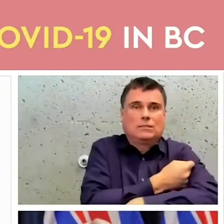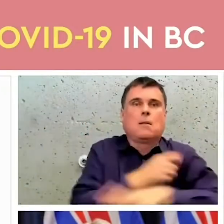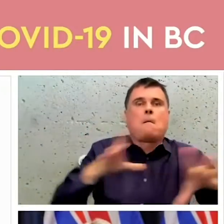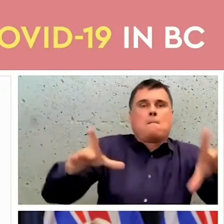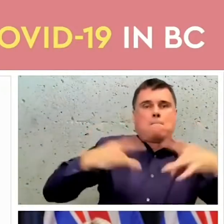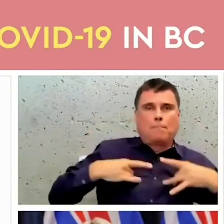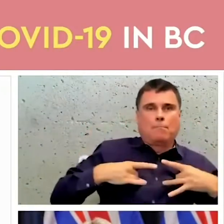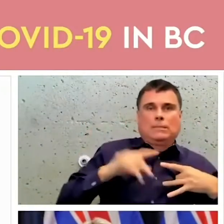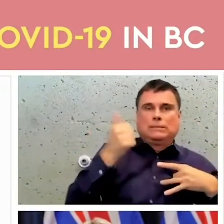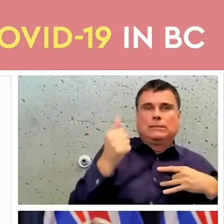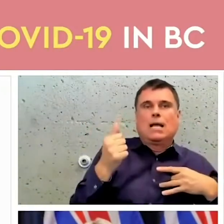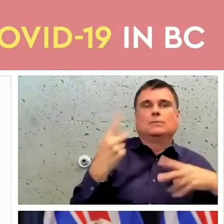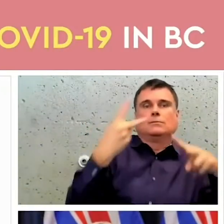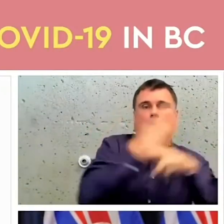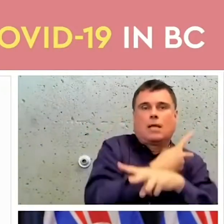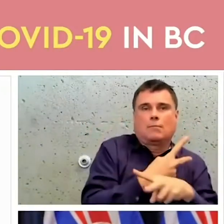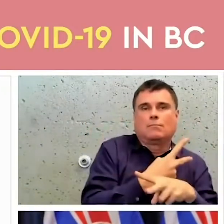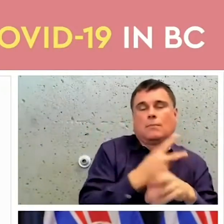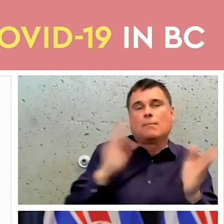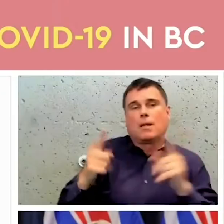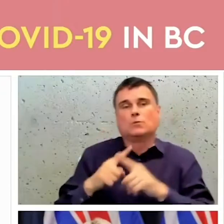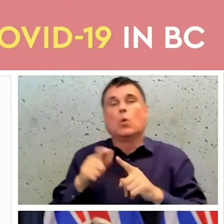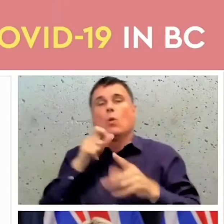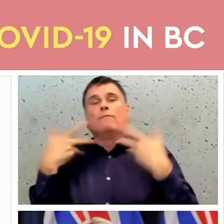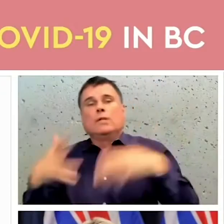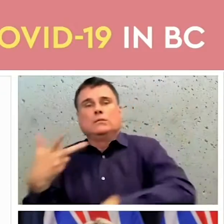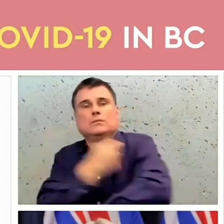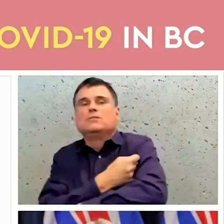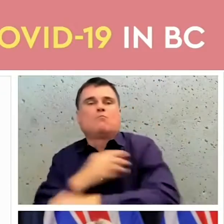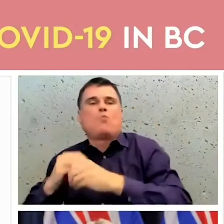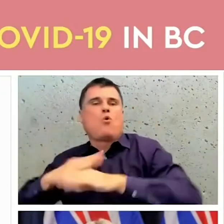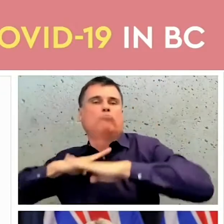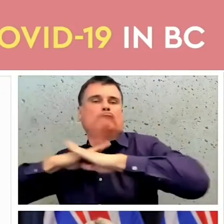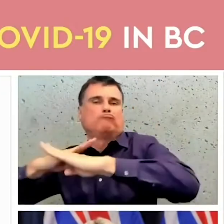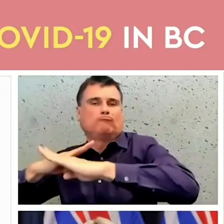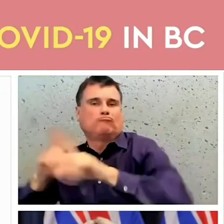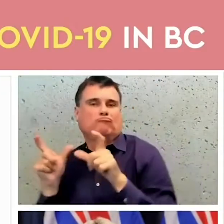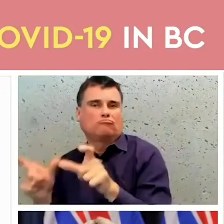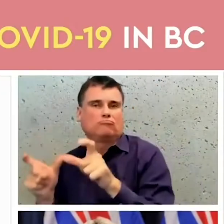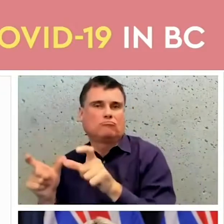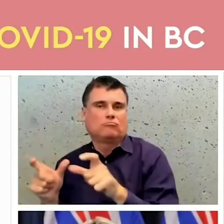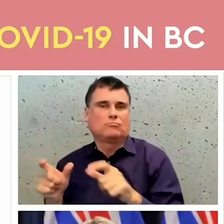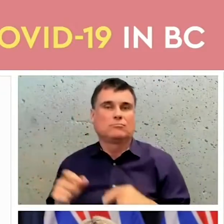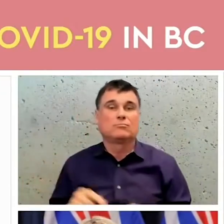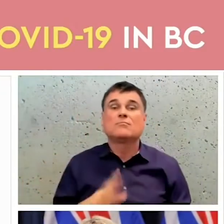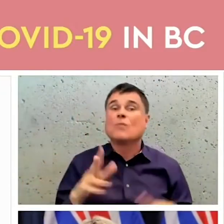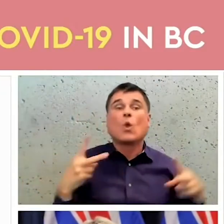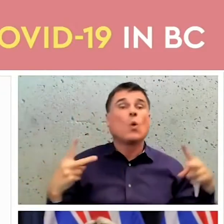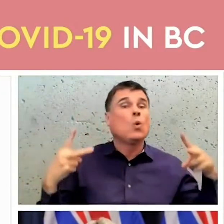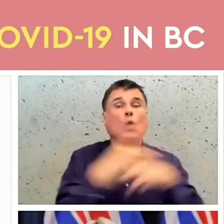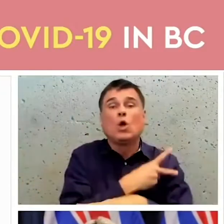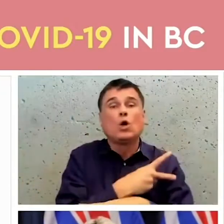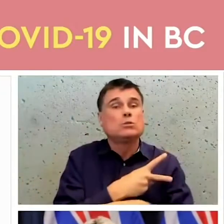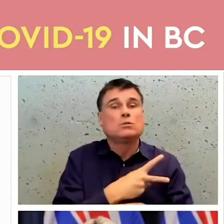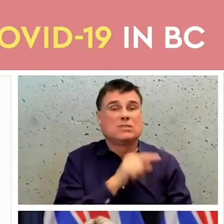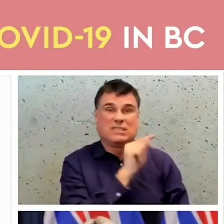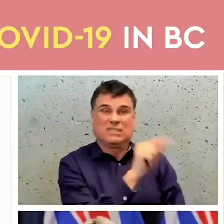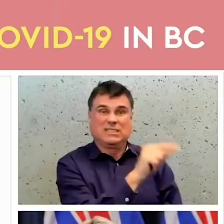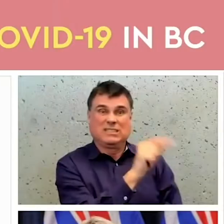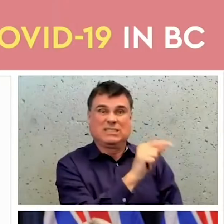of hospitalization for children who are not vaccinated is about 37 per 100,000, and we have had